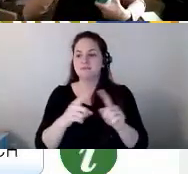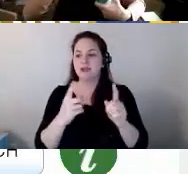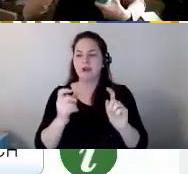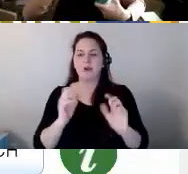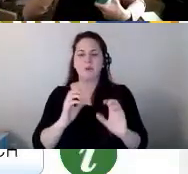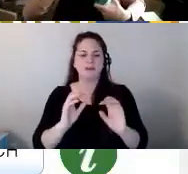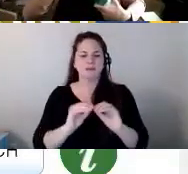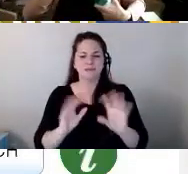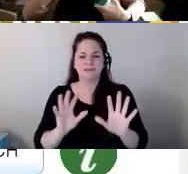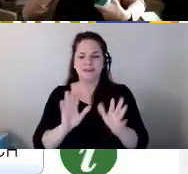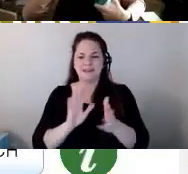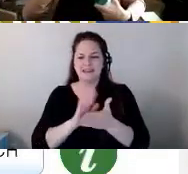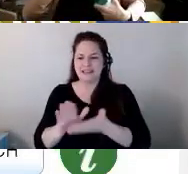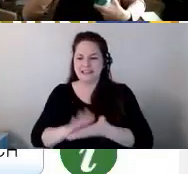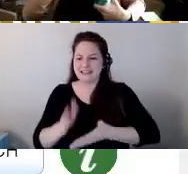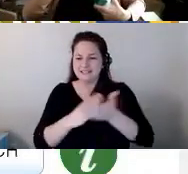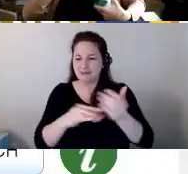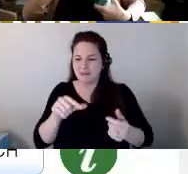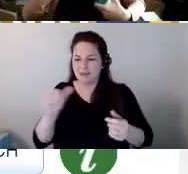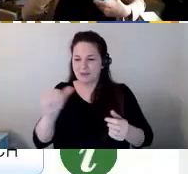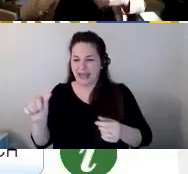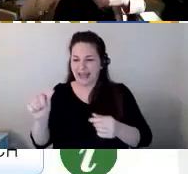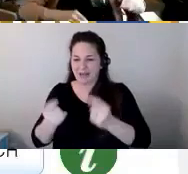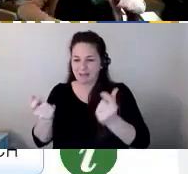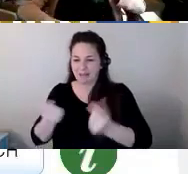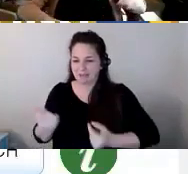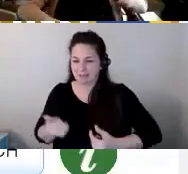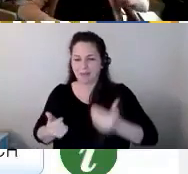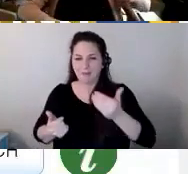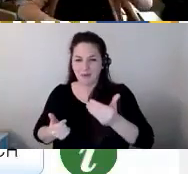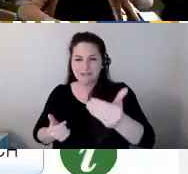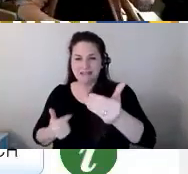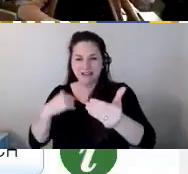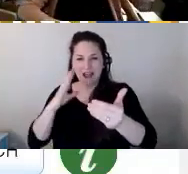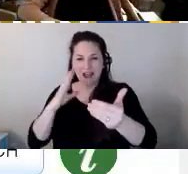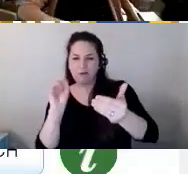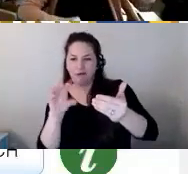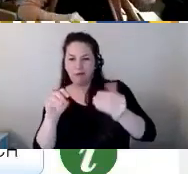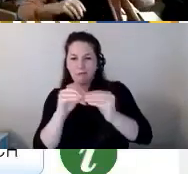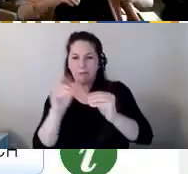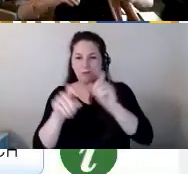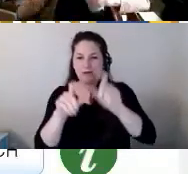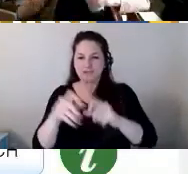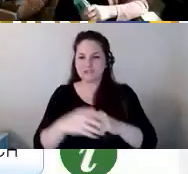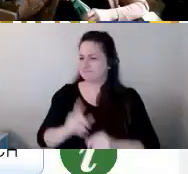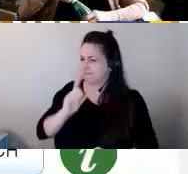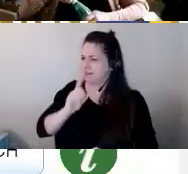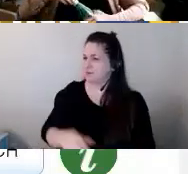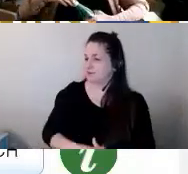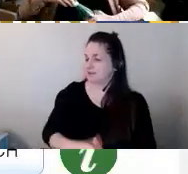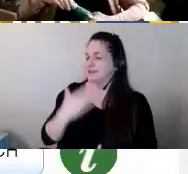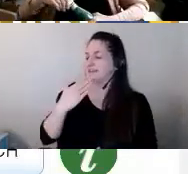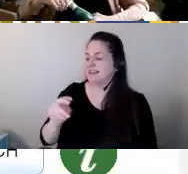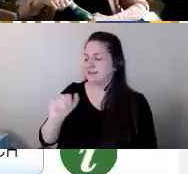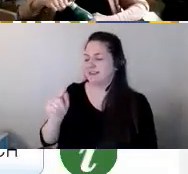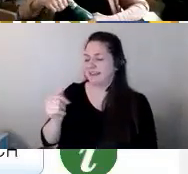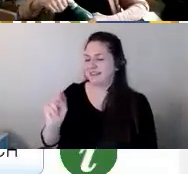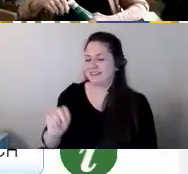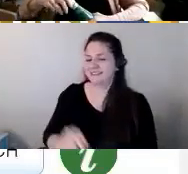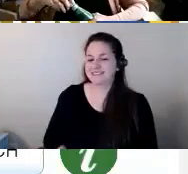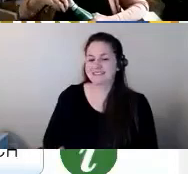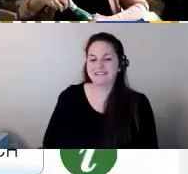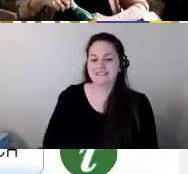these Q&As and if you want to proceed, and then I'll give you some questions after that. Absolutely. Thanks, Nathan. Thanks, Felice.